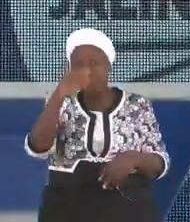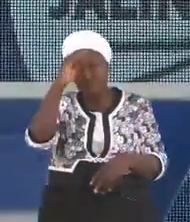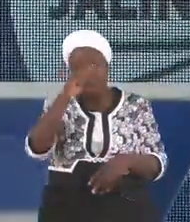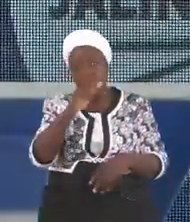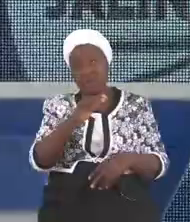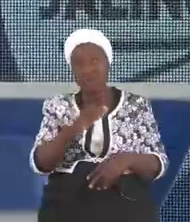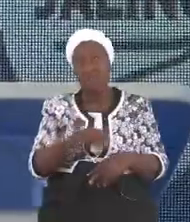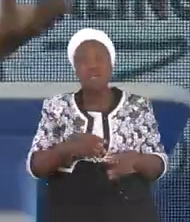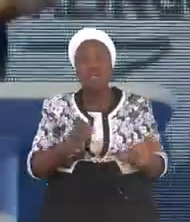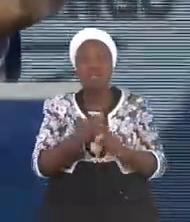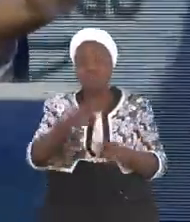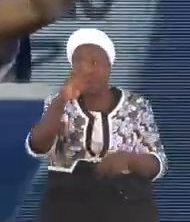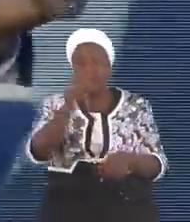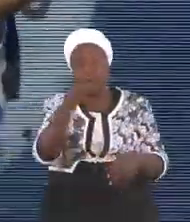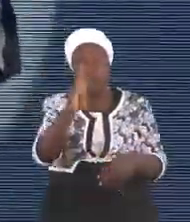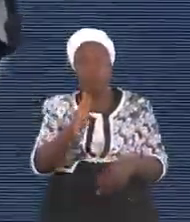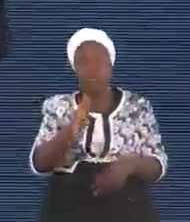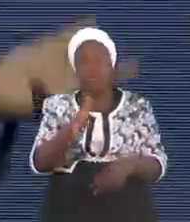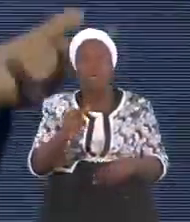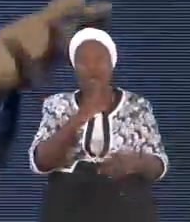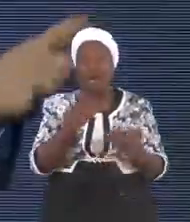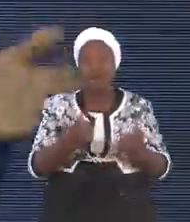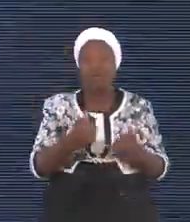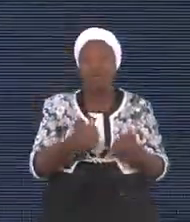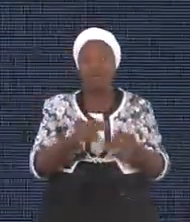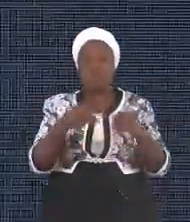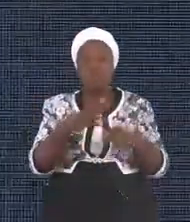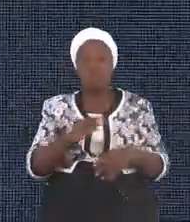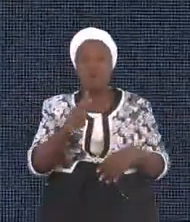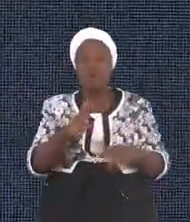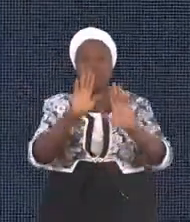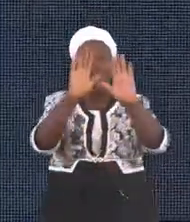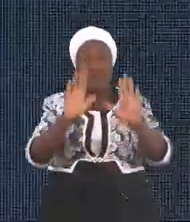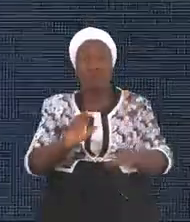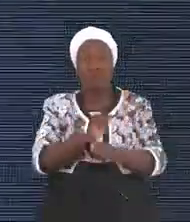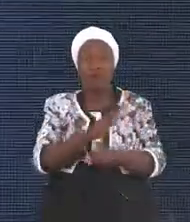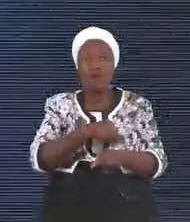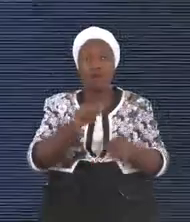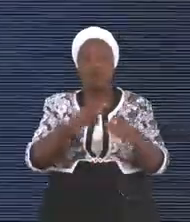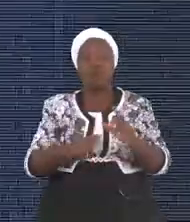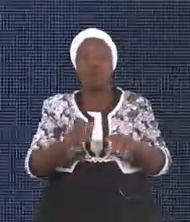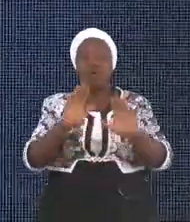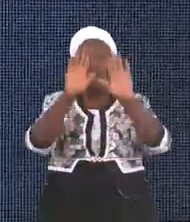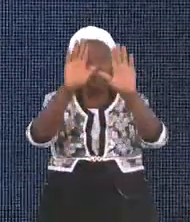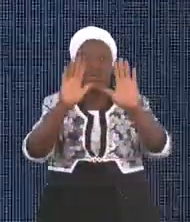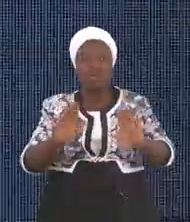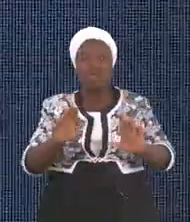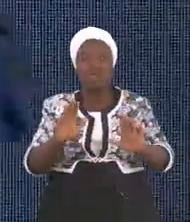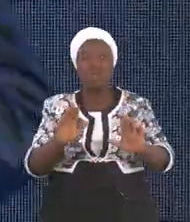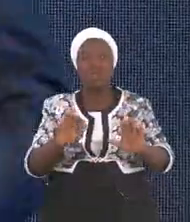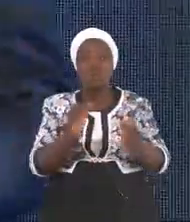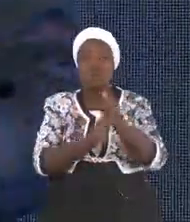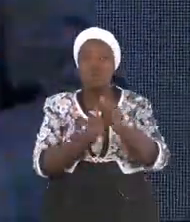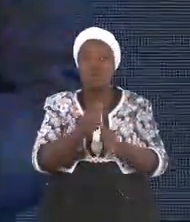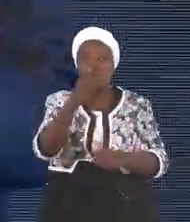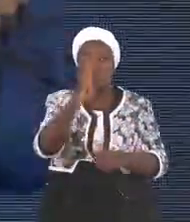you by miracles and wonders and signs, which God did by